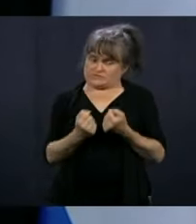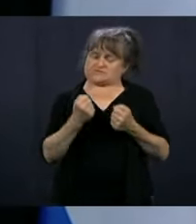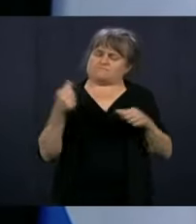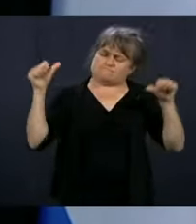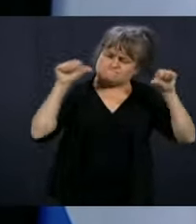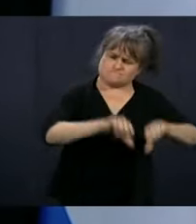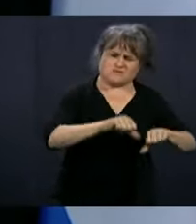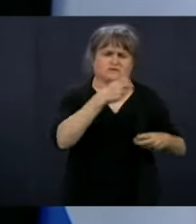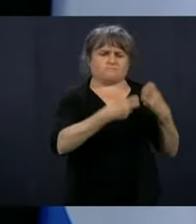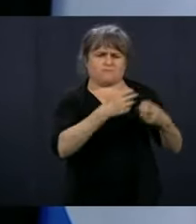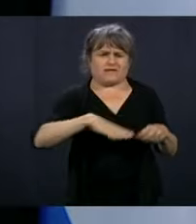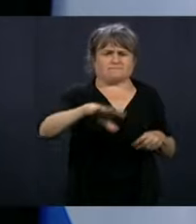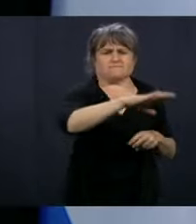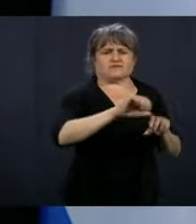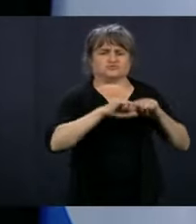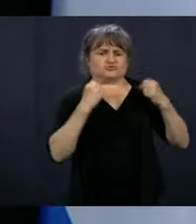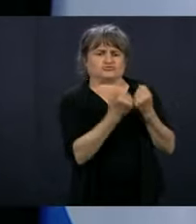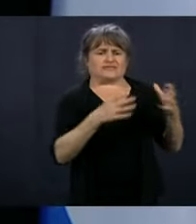that we